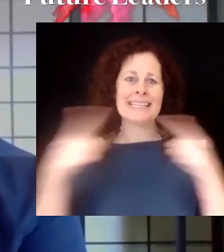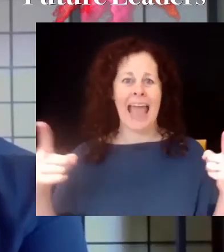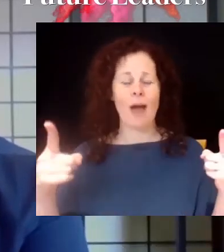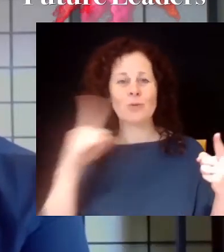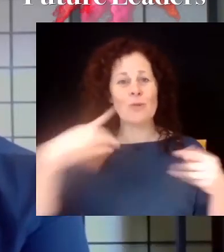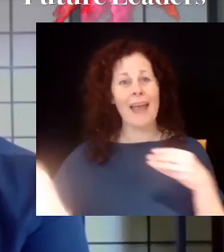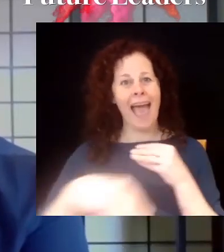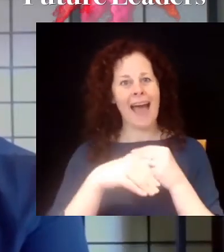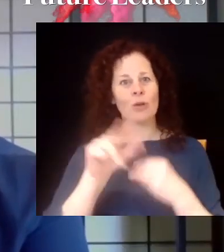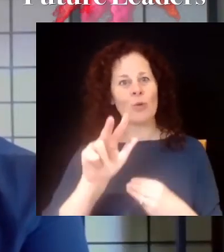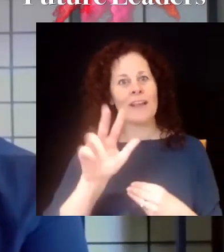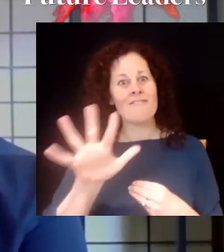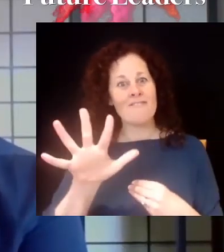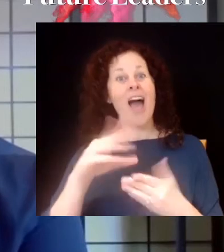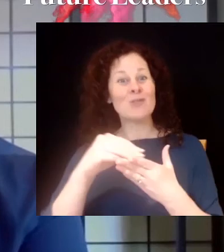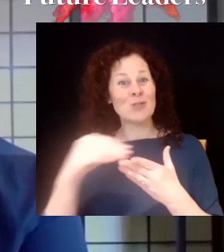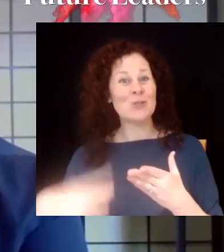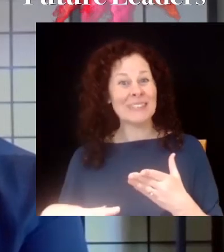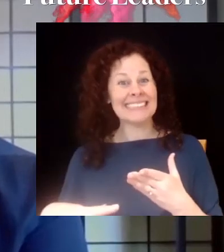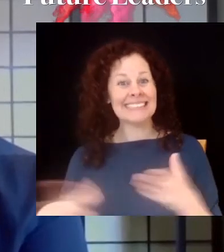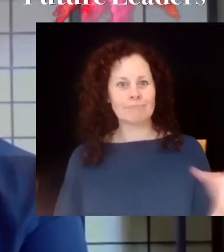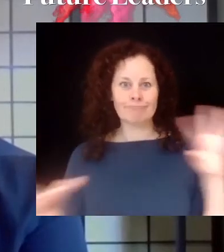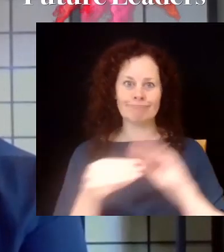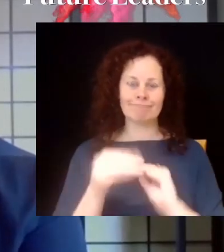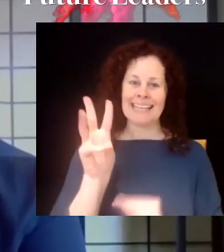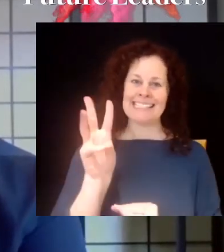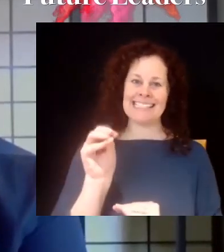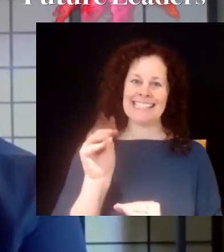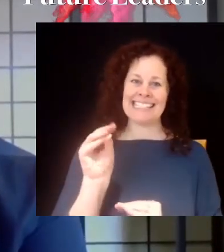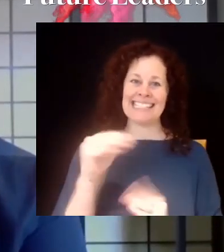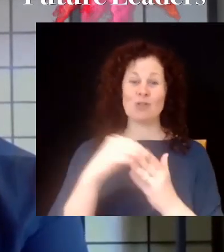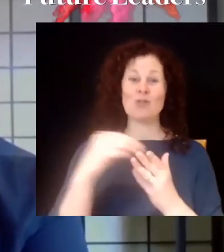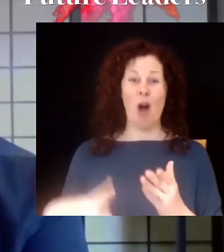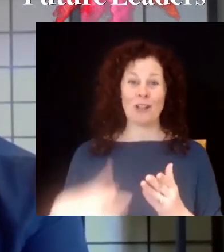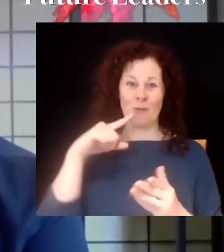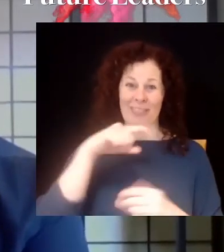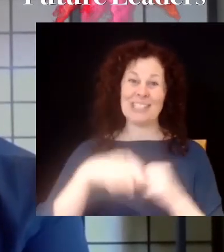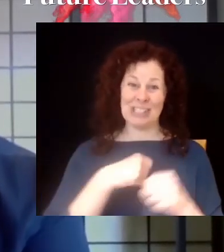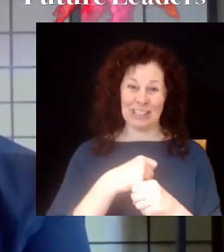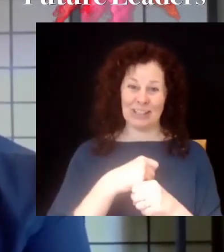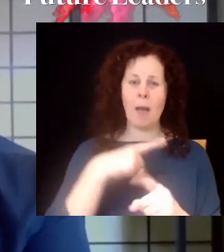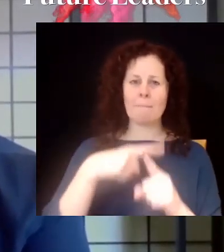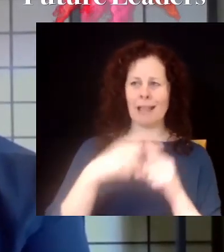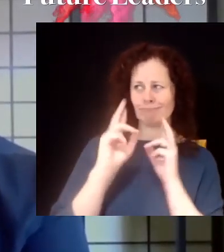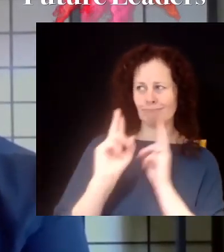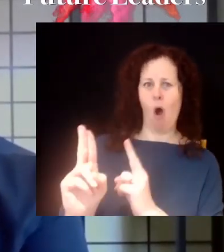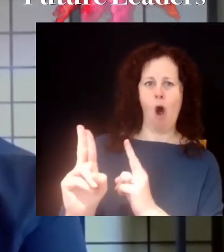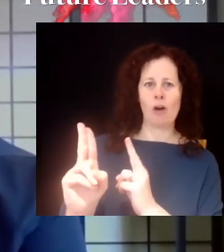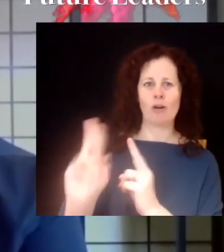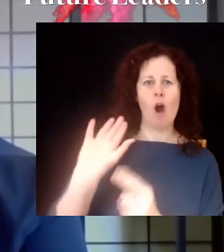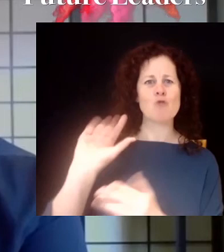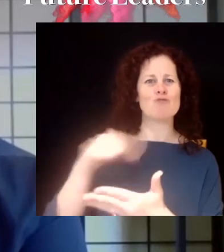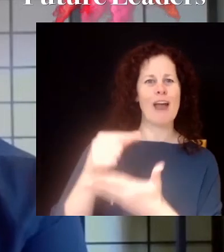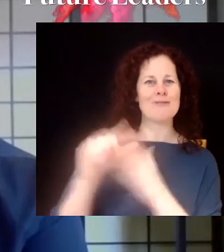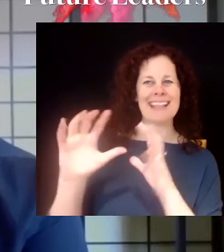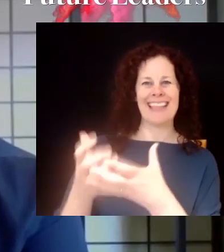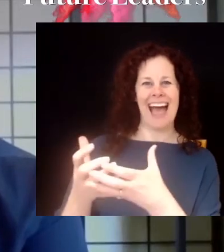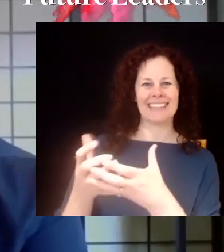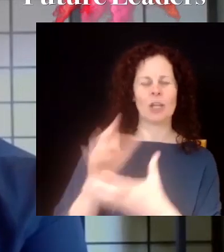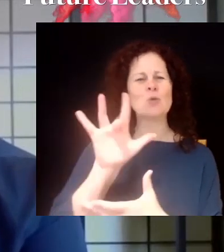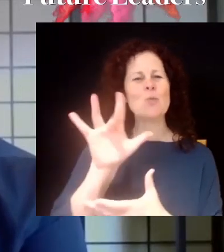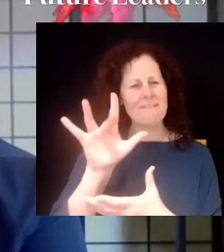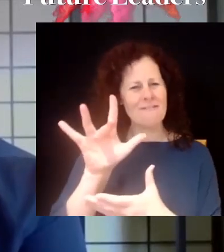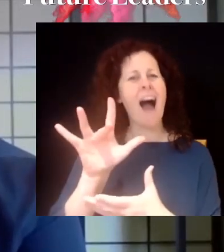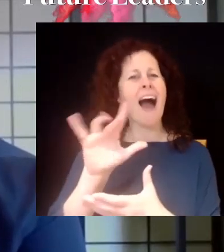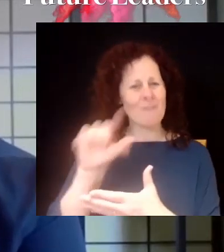Legacy Foundation, we were able to launch the Beek Family Open Arms Fund. This is available to scholars for one-time cash